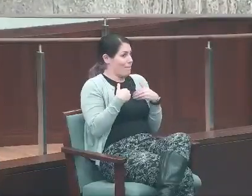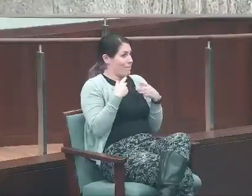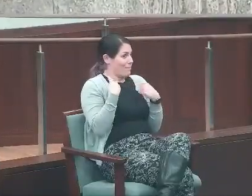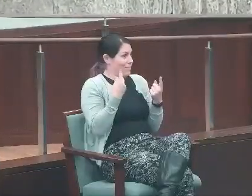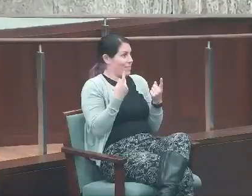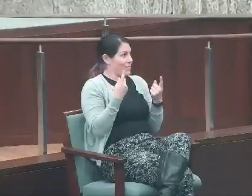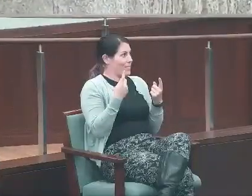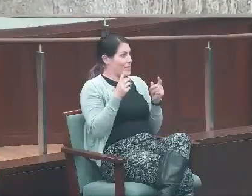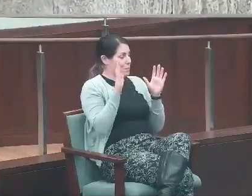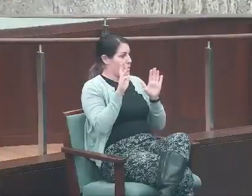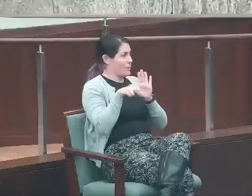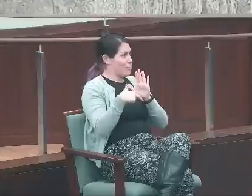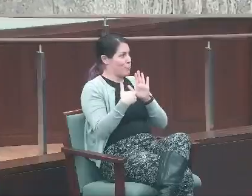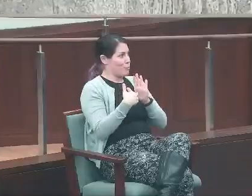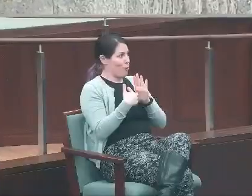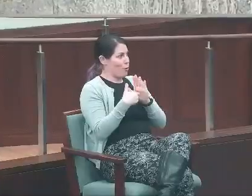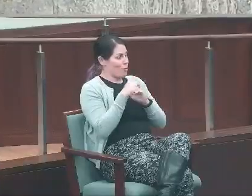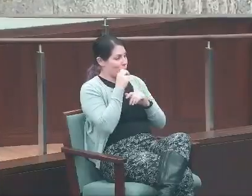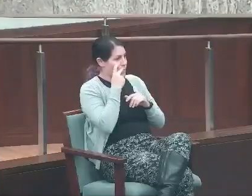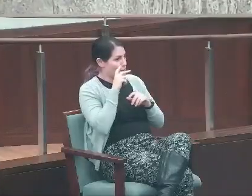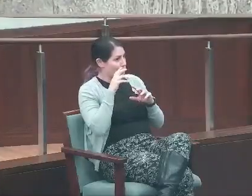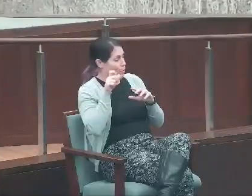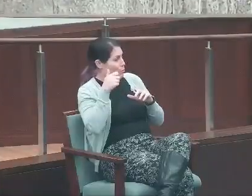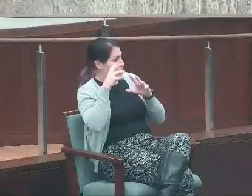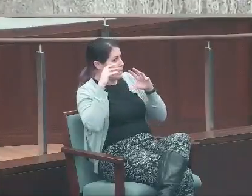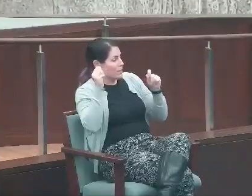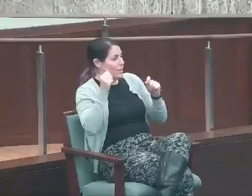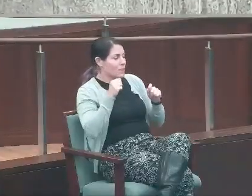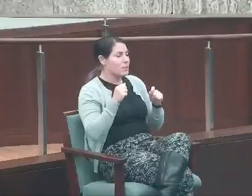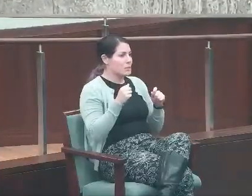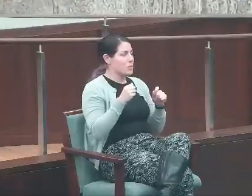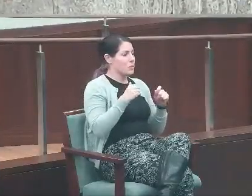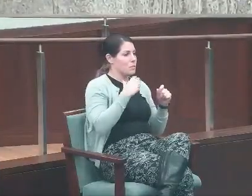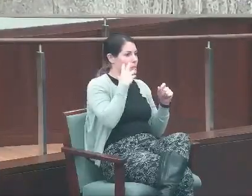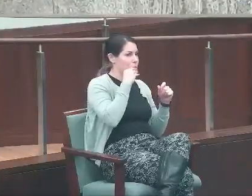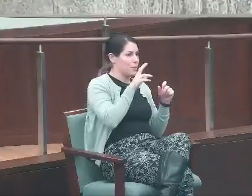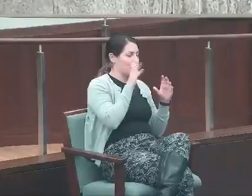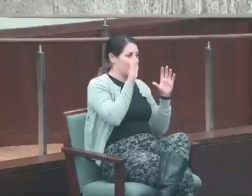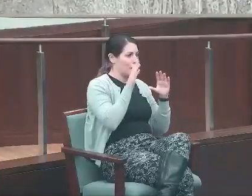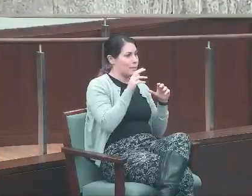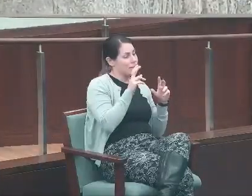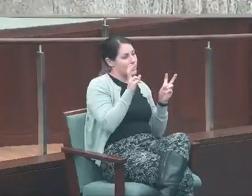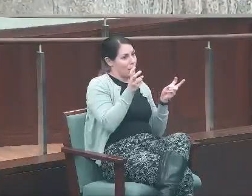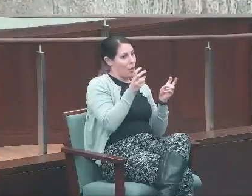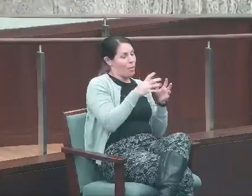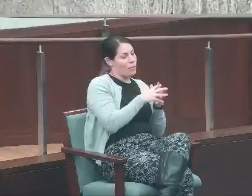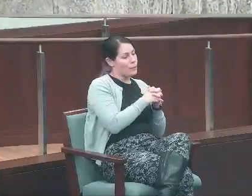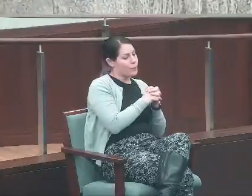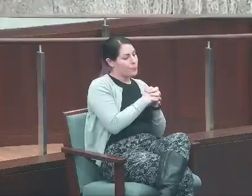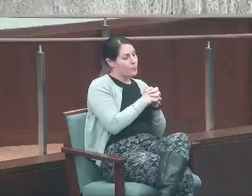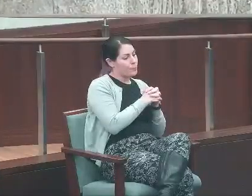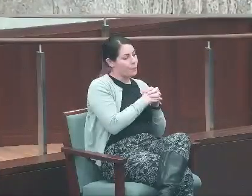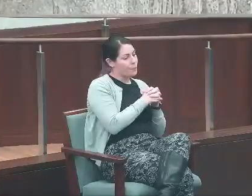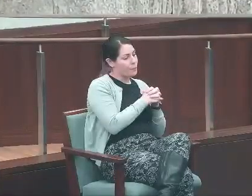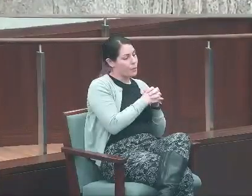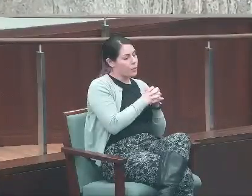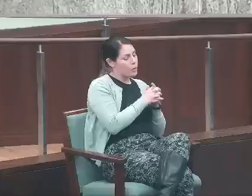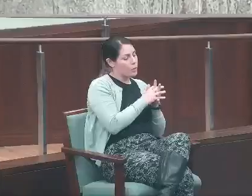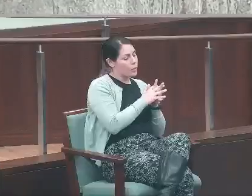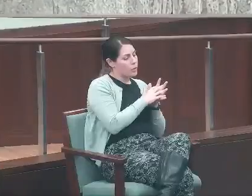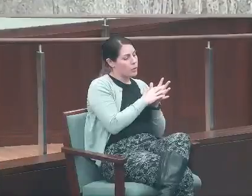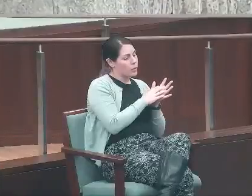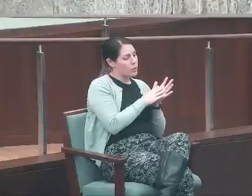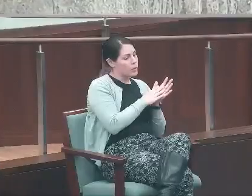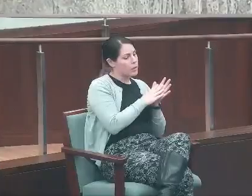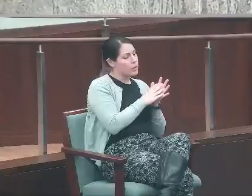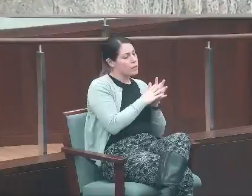you will see, and there are many past presidents here, but immediate past president, you still get asked to do nice things, but you don't